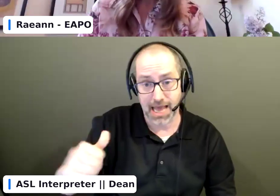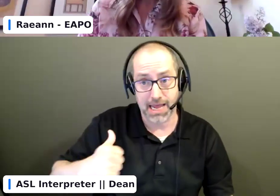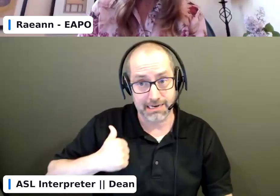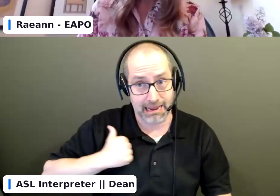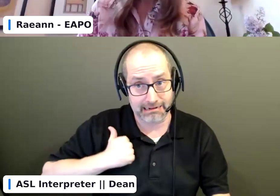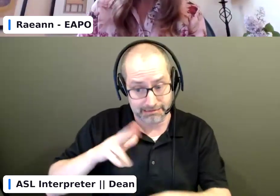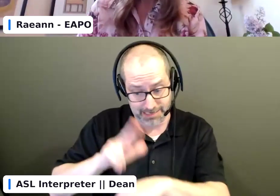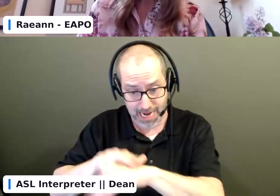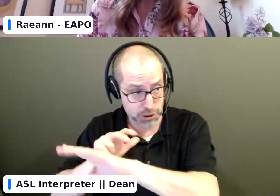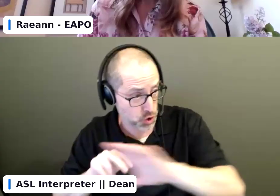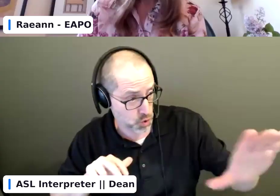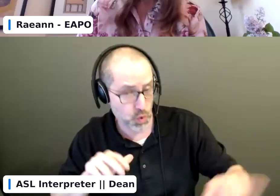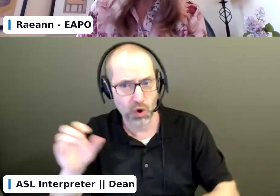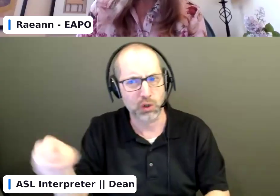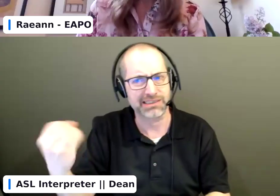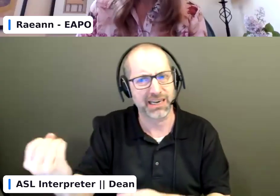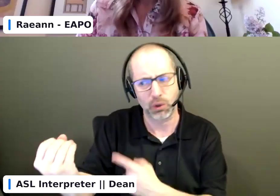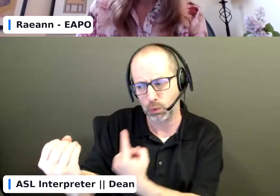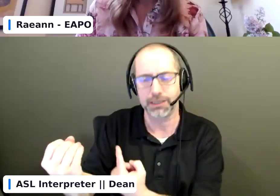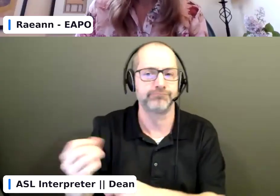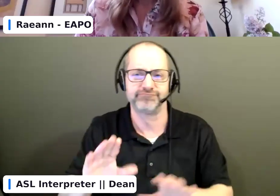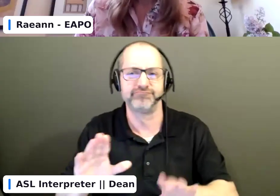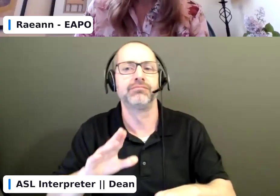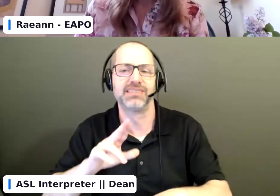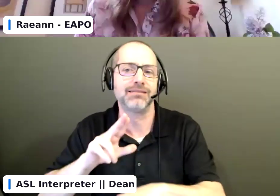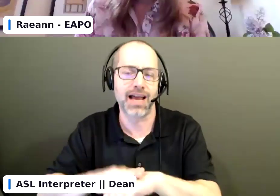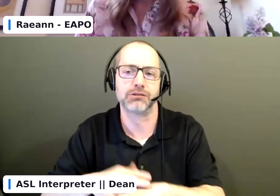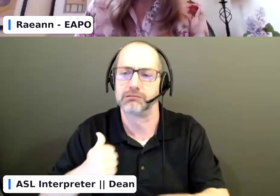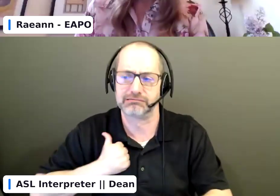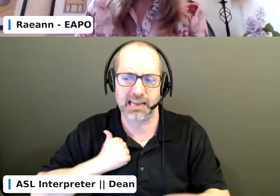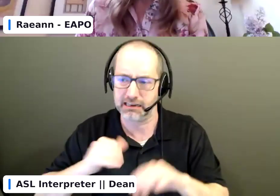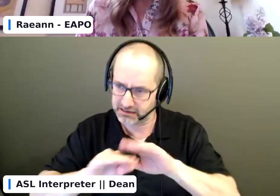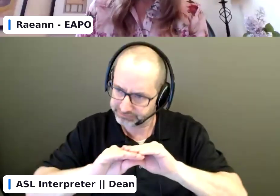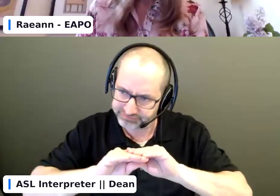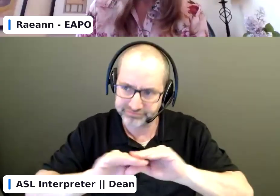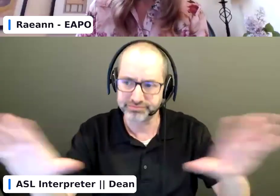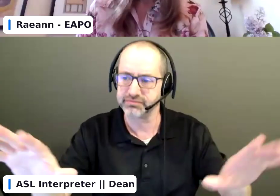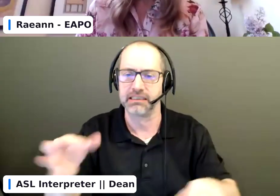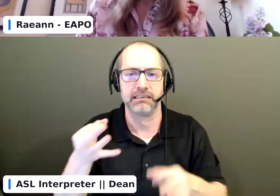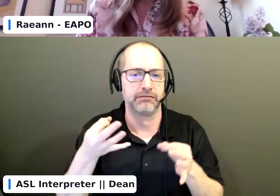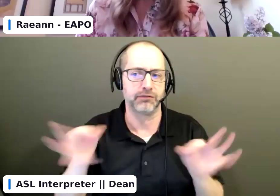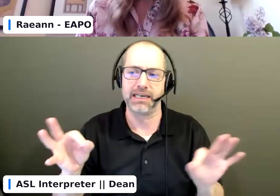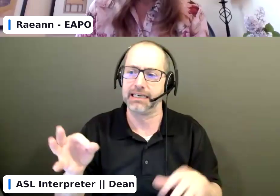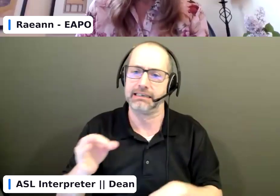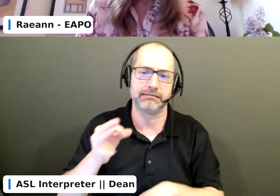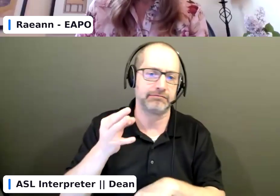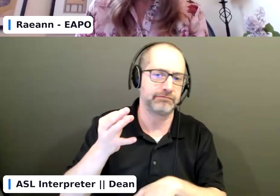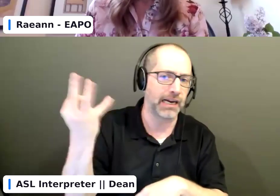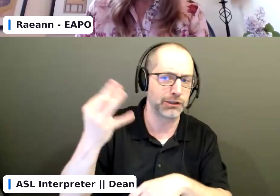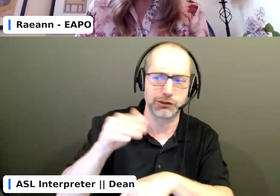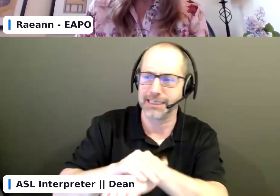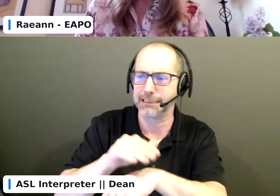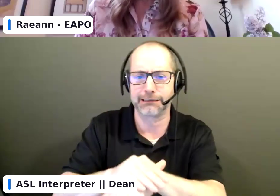Ontario? It's national for the whole That's- country. Exactly. And our So services that's are free in French and English. yeah.